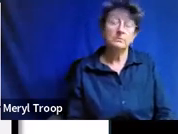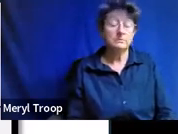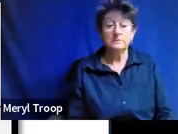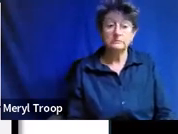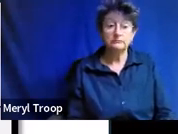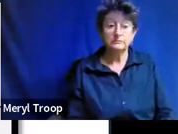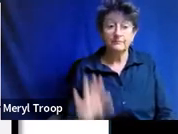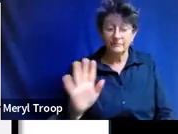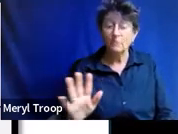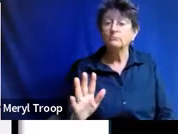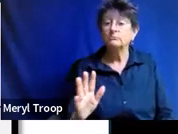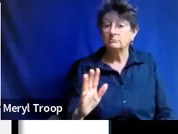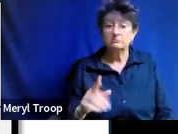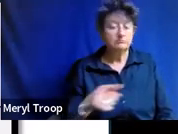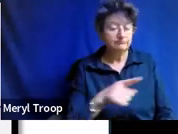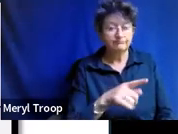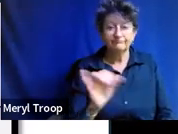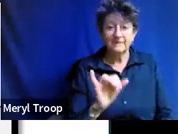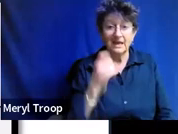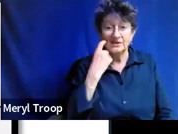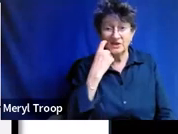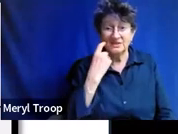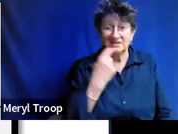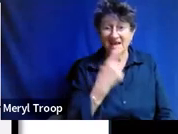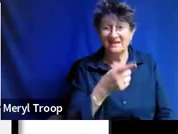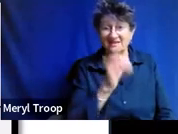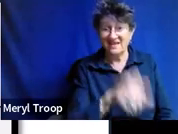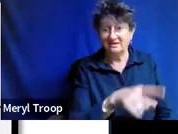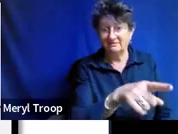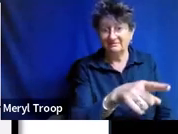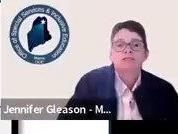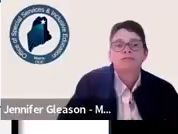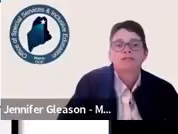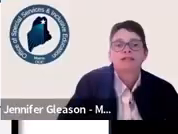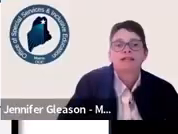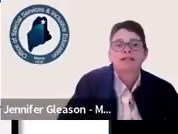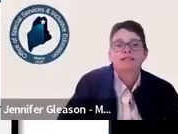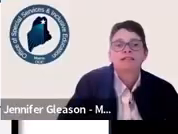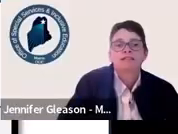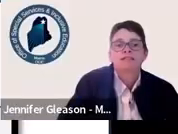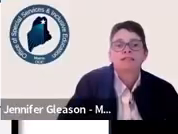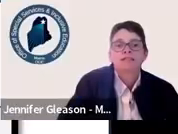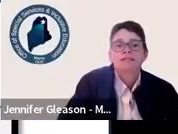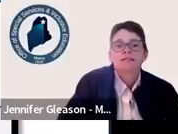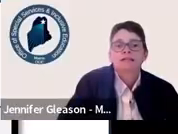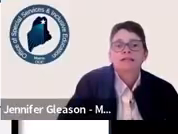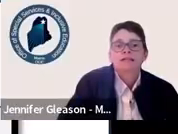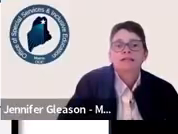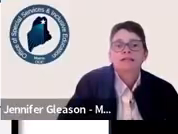Oh, course of study. This is all the stuff I just said. Multi-year through the end.